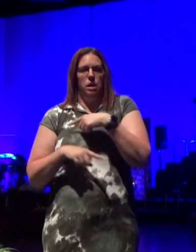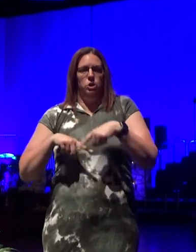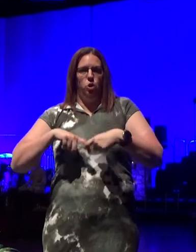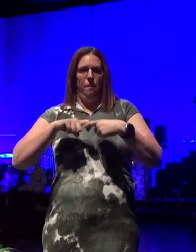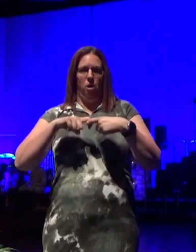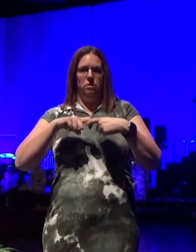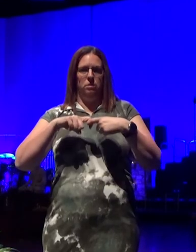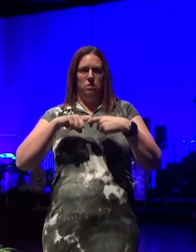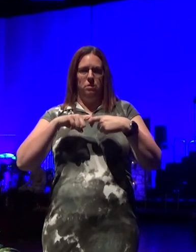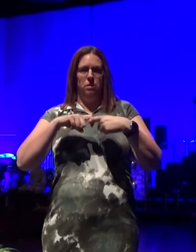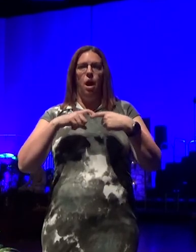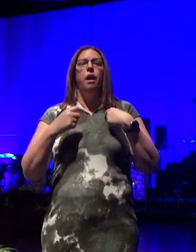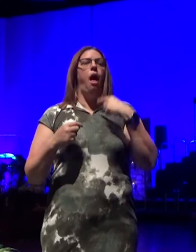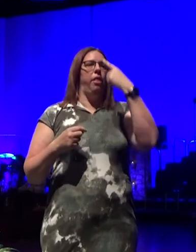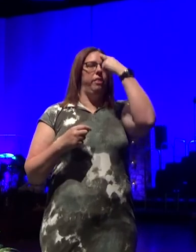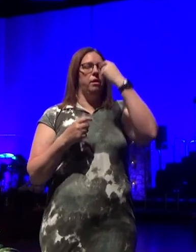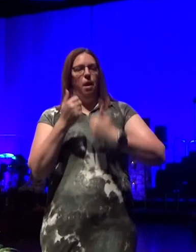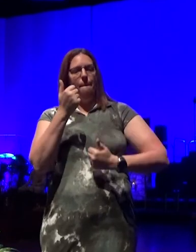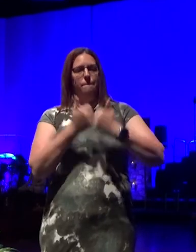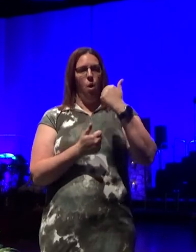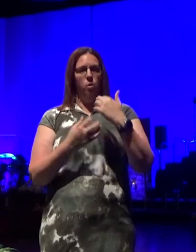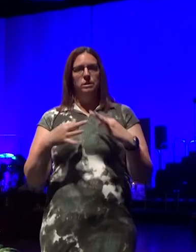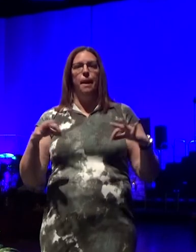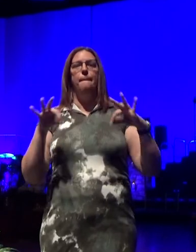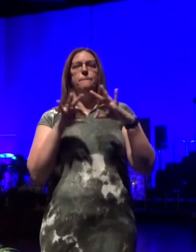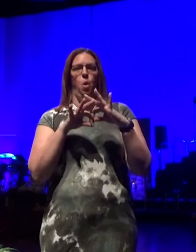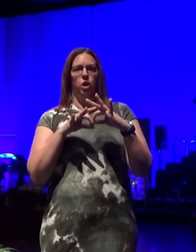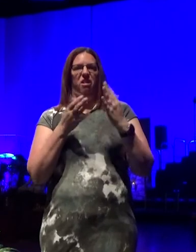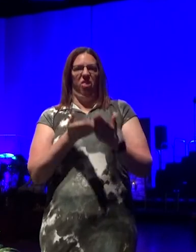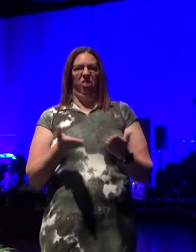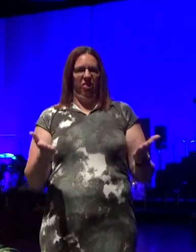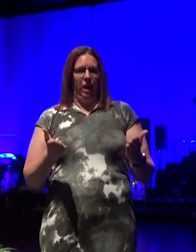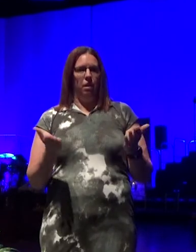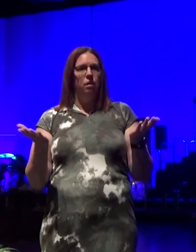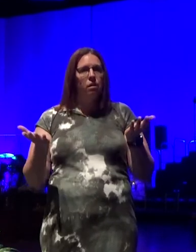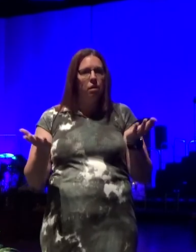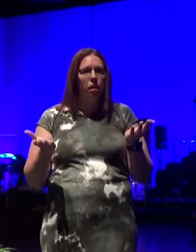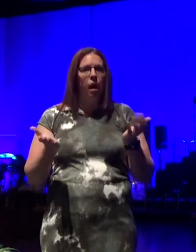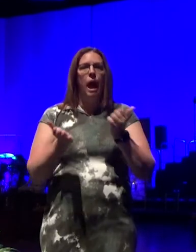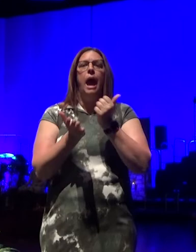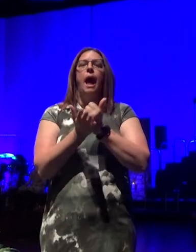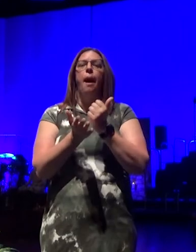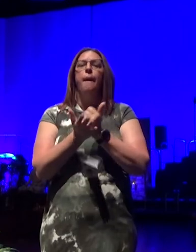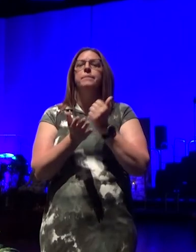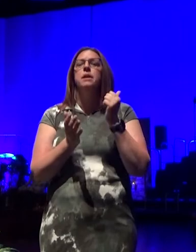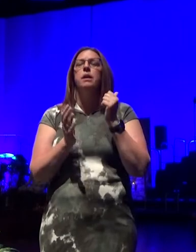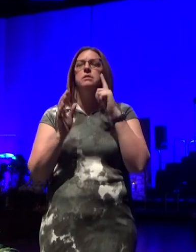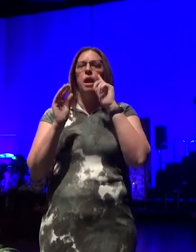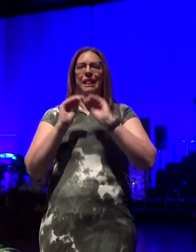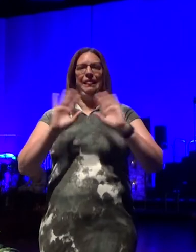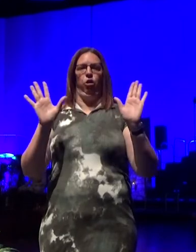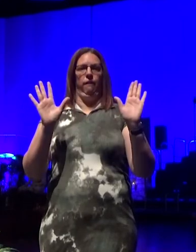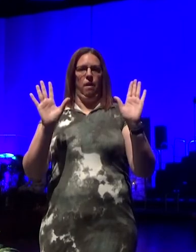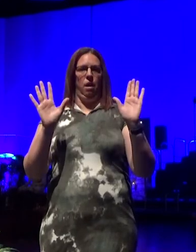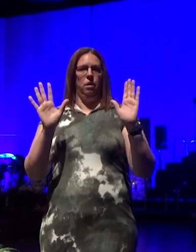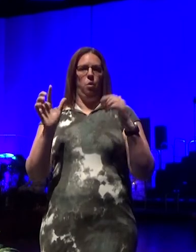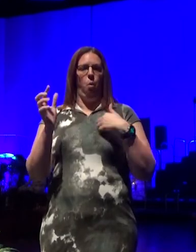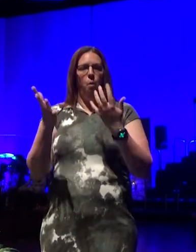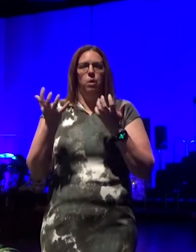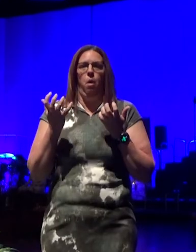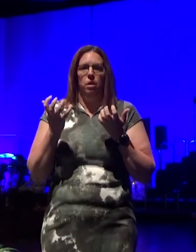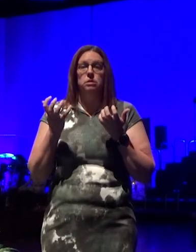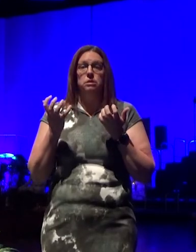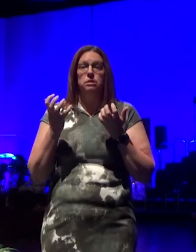thing running up against a lock can do is it can help us clarify what it is that we want in our lives.